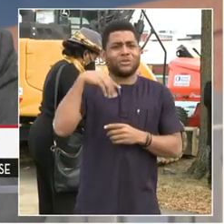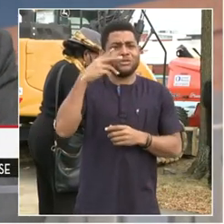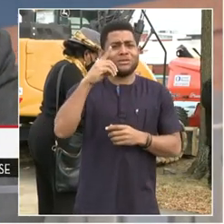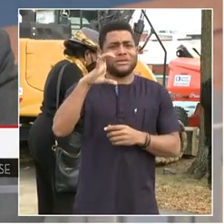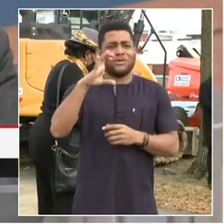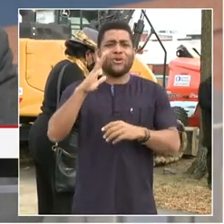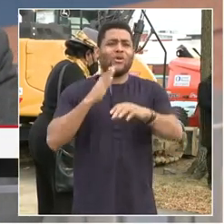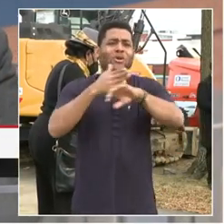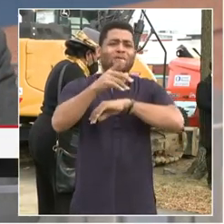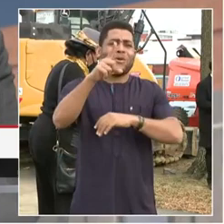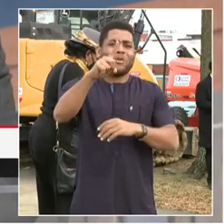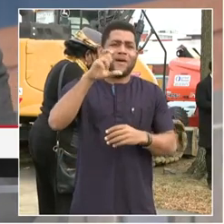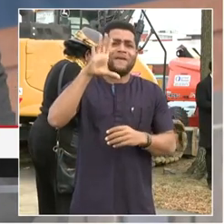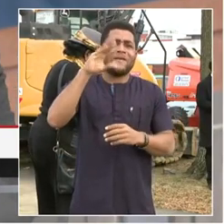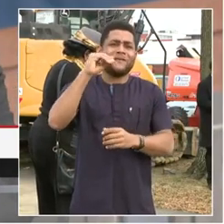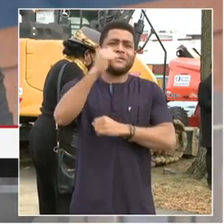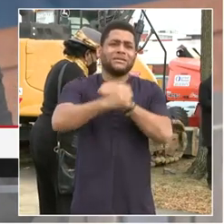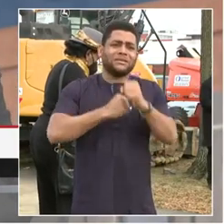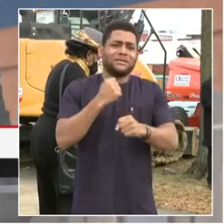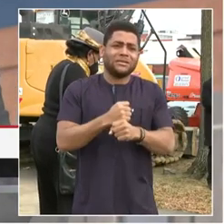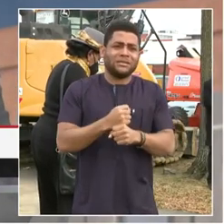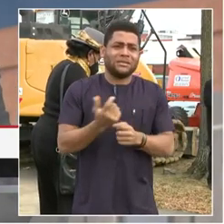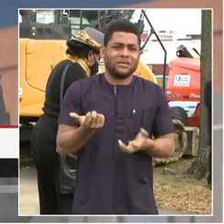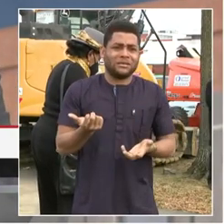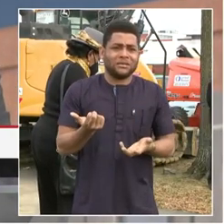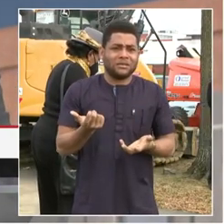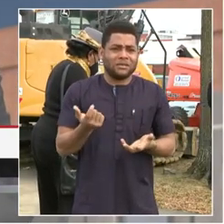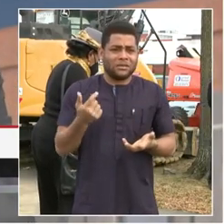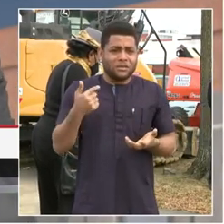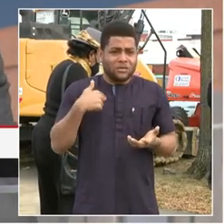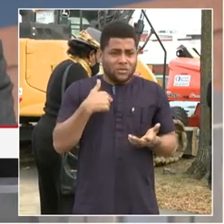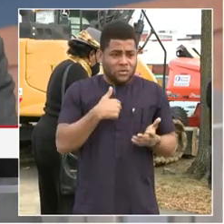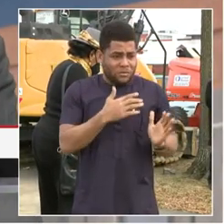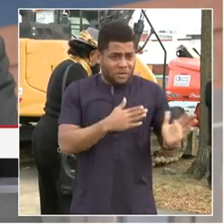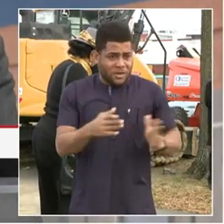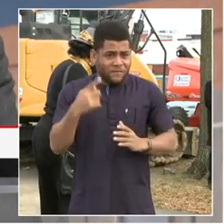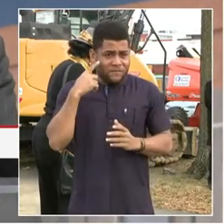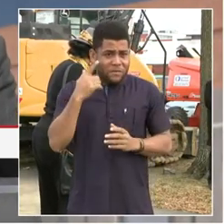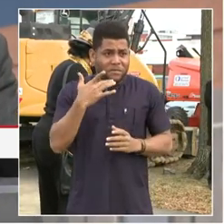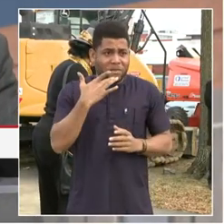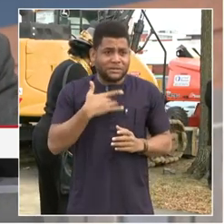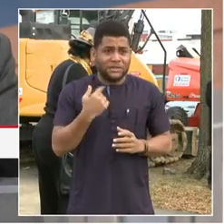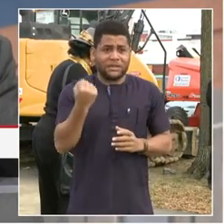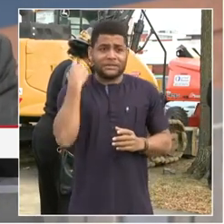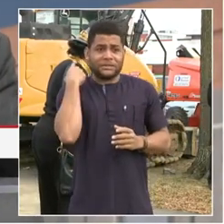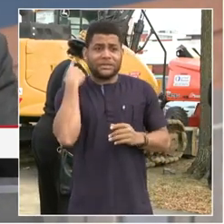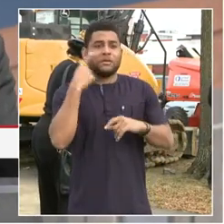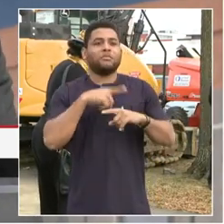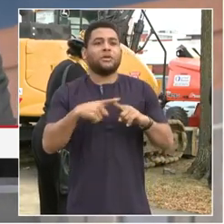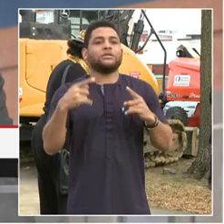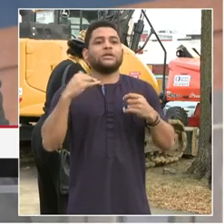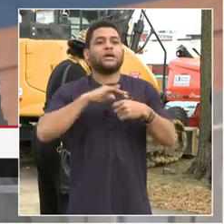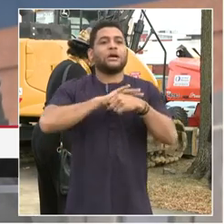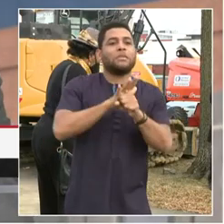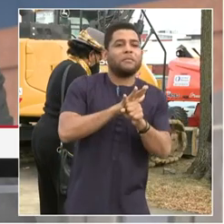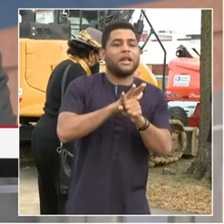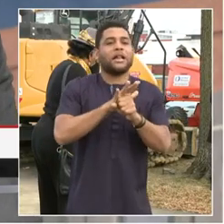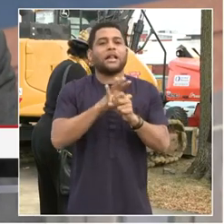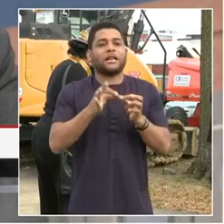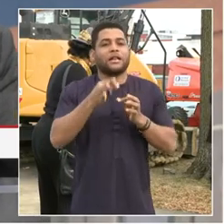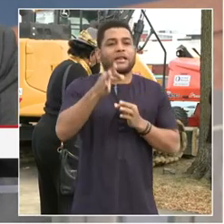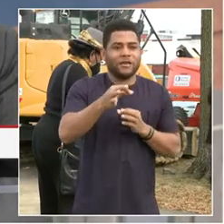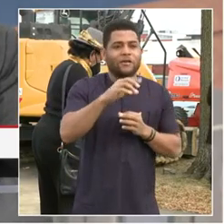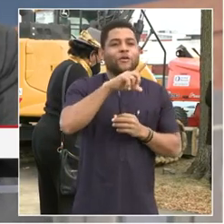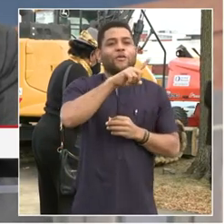years. We were going to have a birthday last year, but the pandemic moved it to 151. So hope you all celebrate with